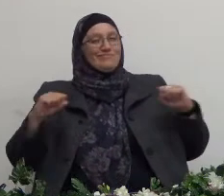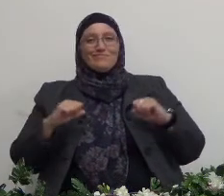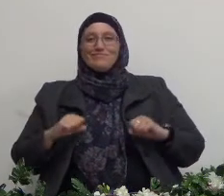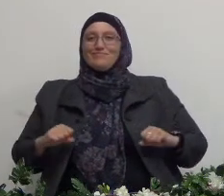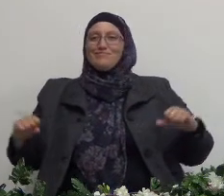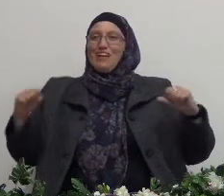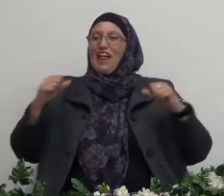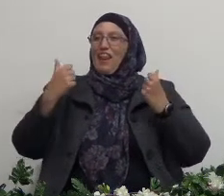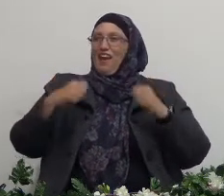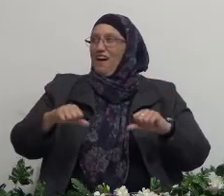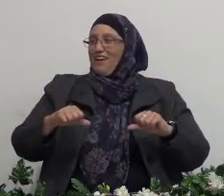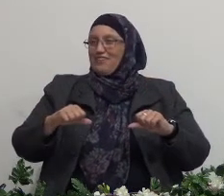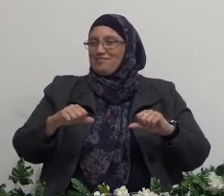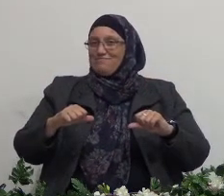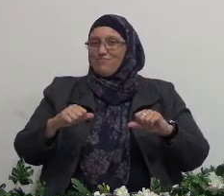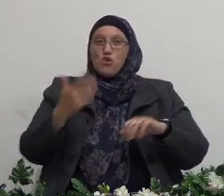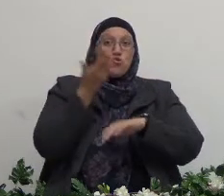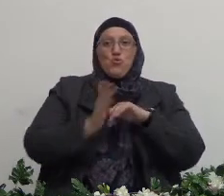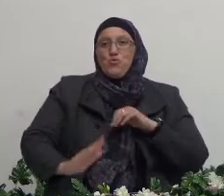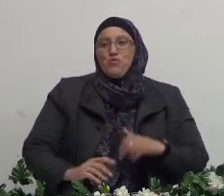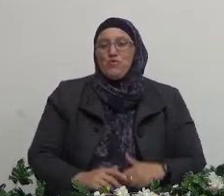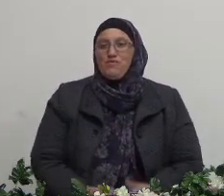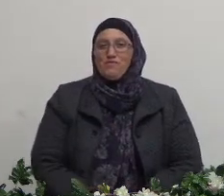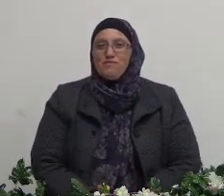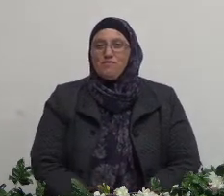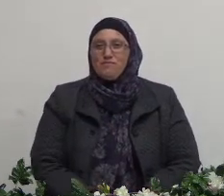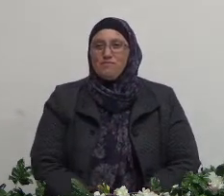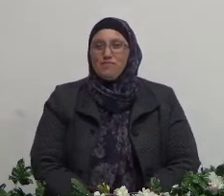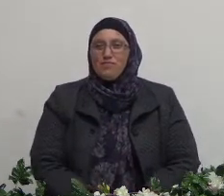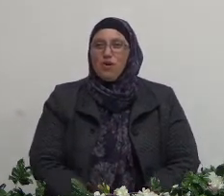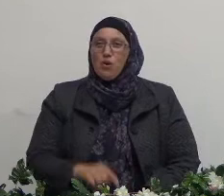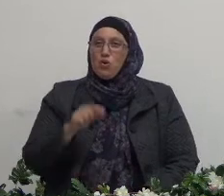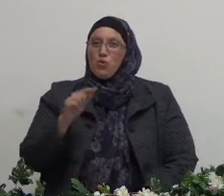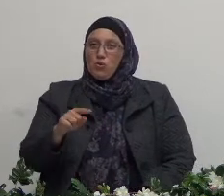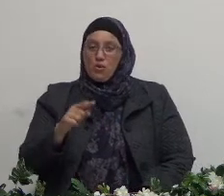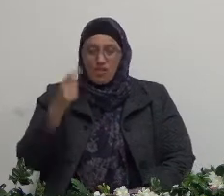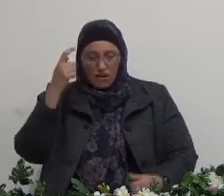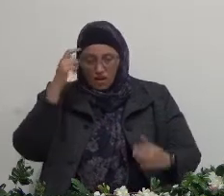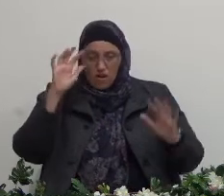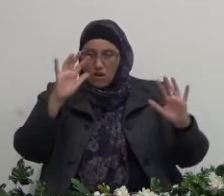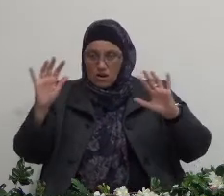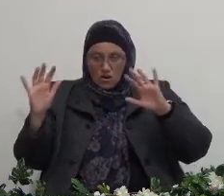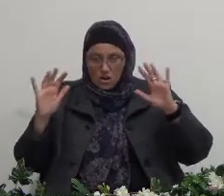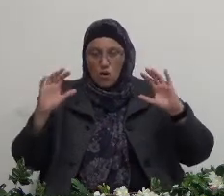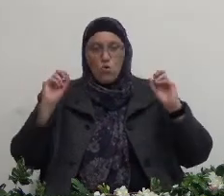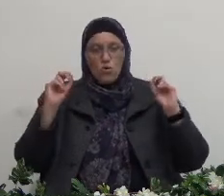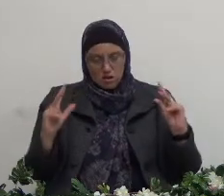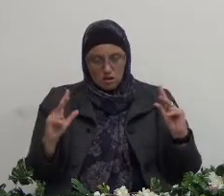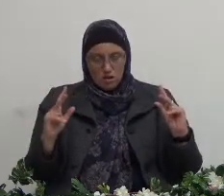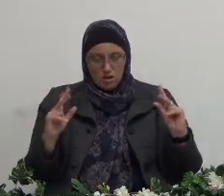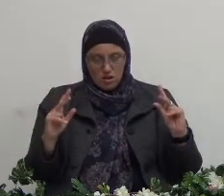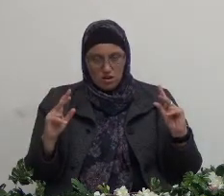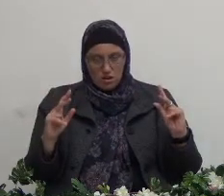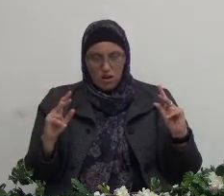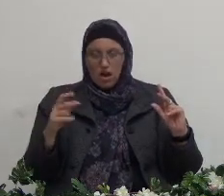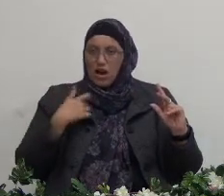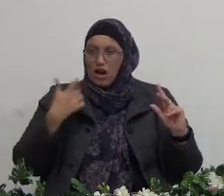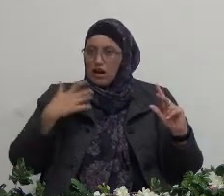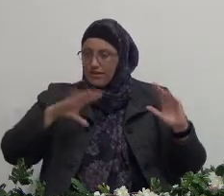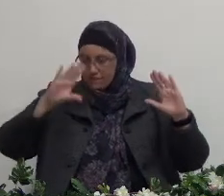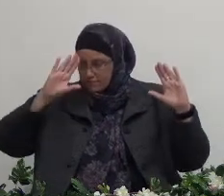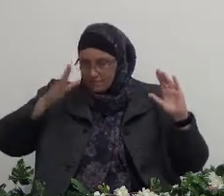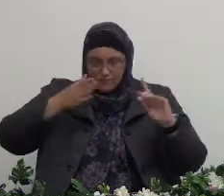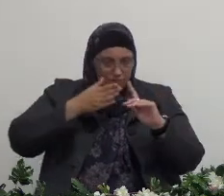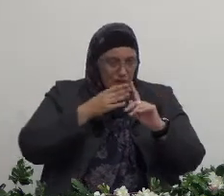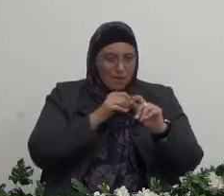Basically you bring yourself back together to think about how restarting your conquest and moving